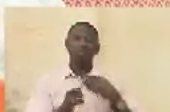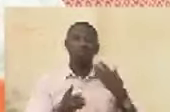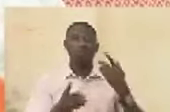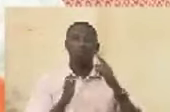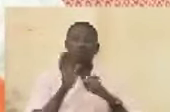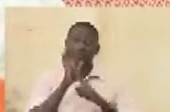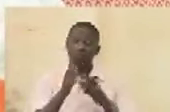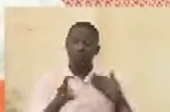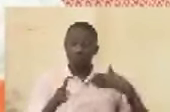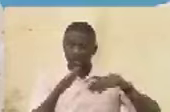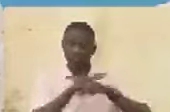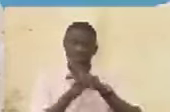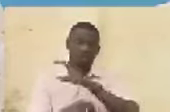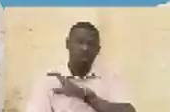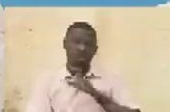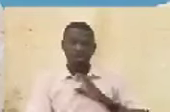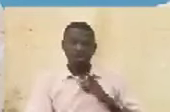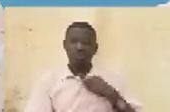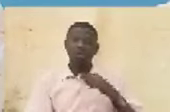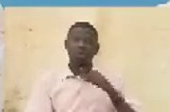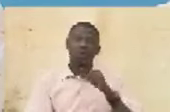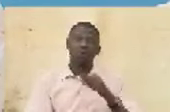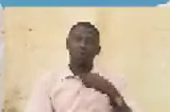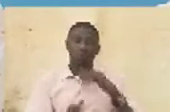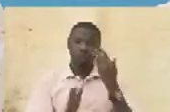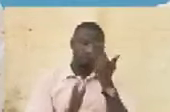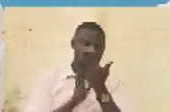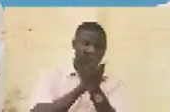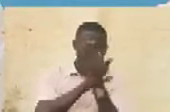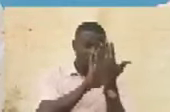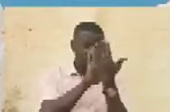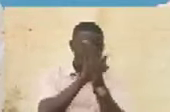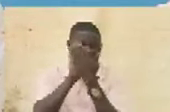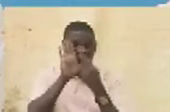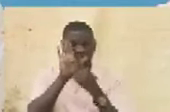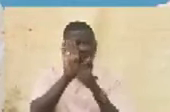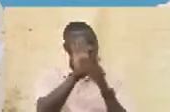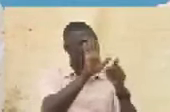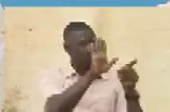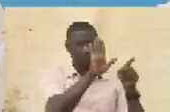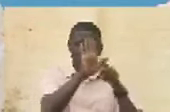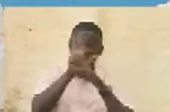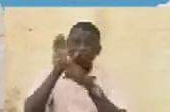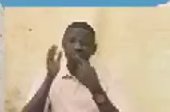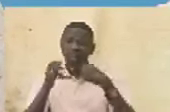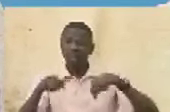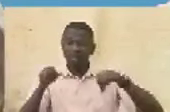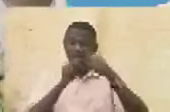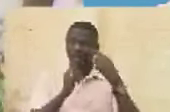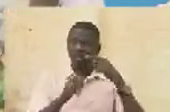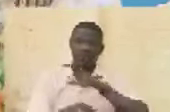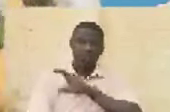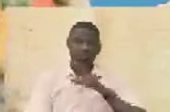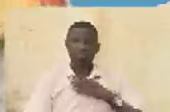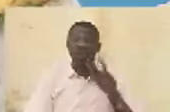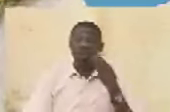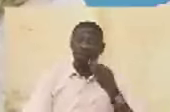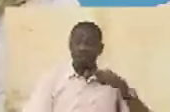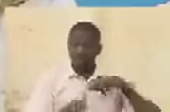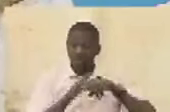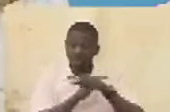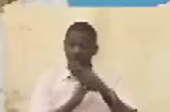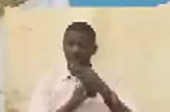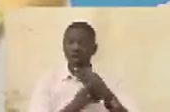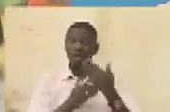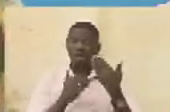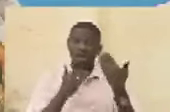a compound, they will just take their mirrors and point it around areas in the compound. Even if you go into your house